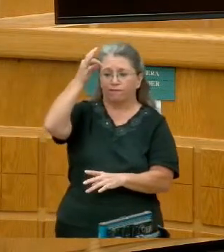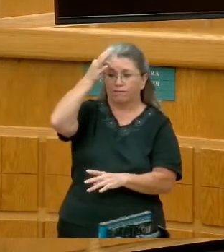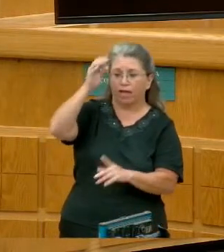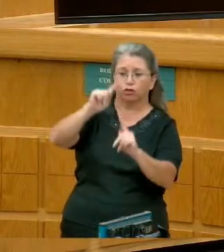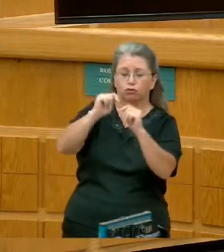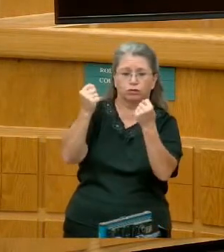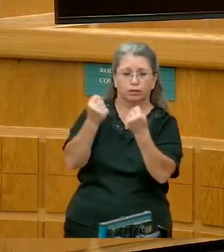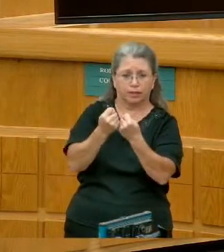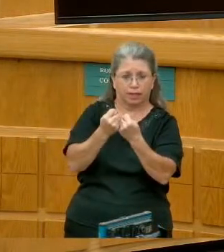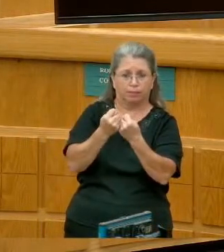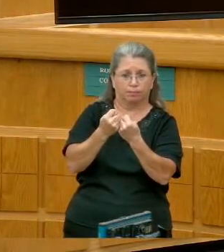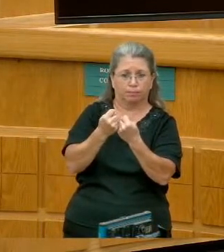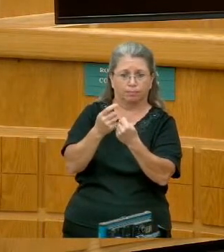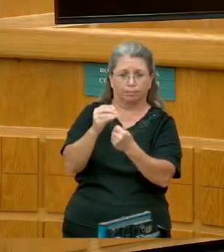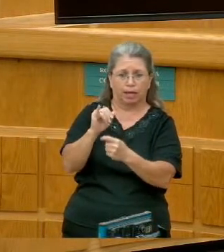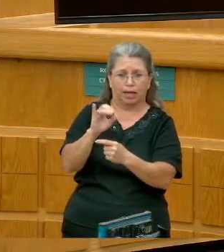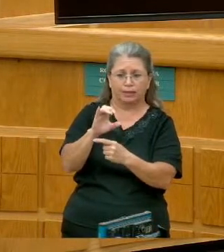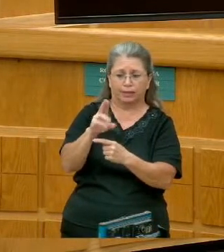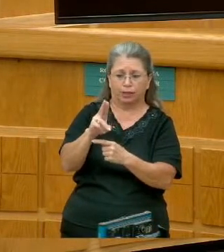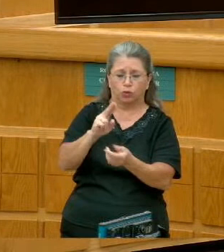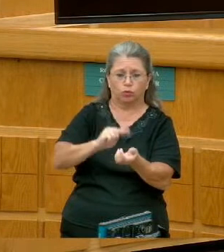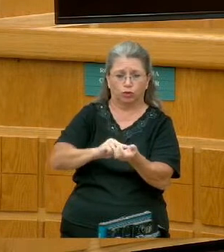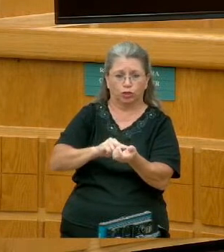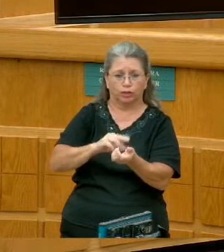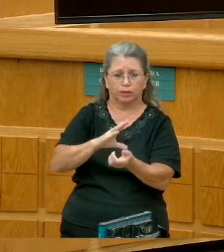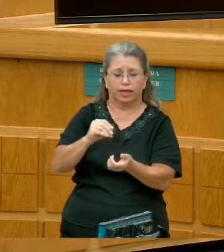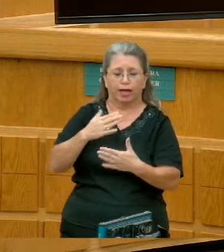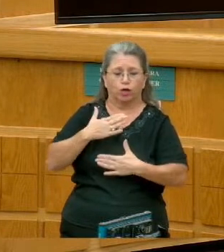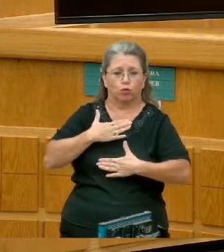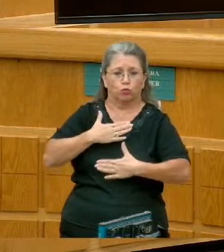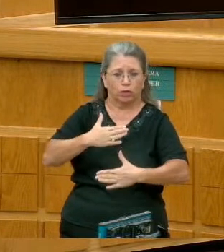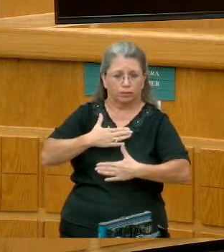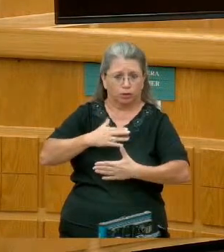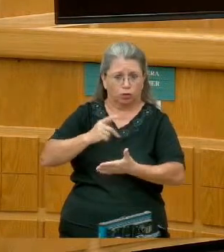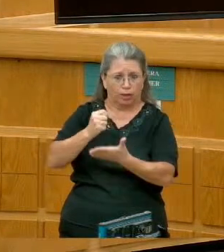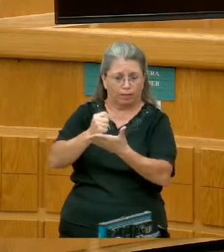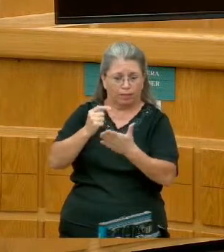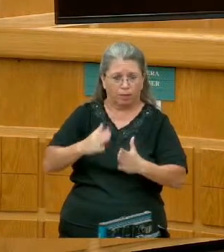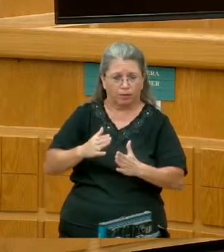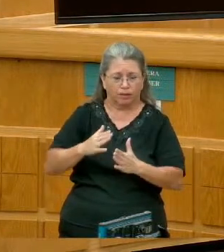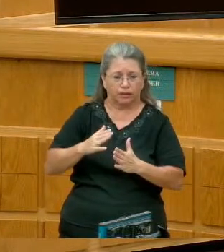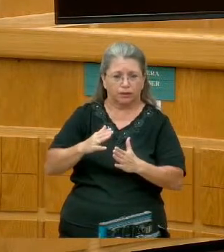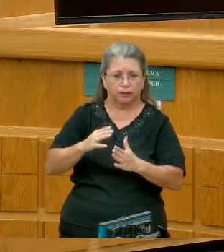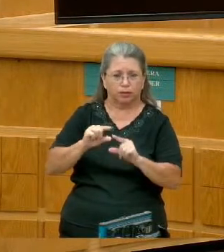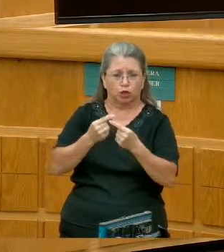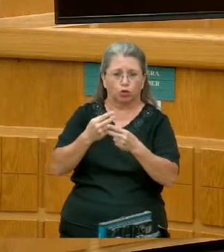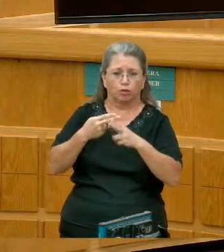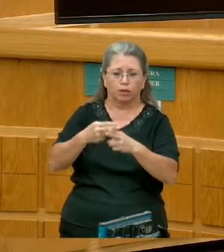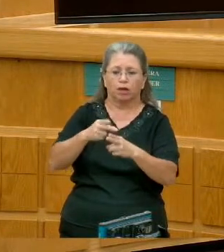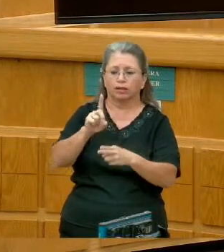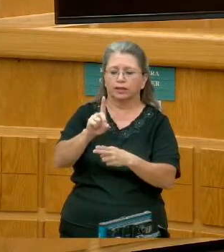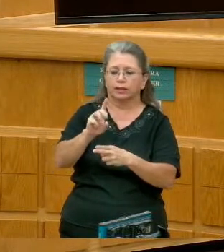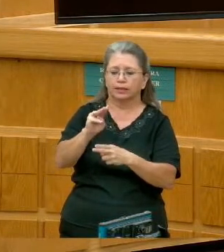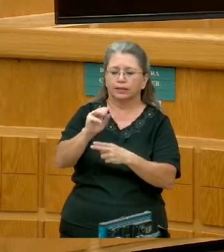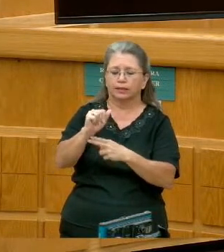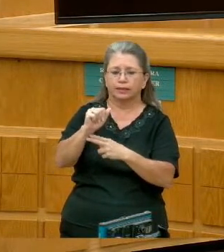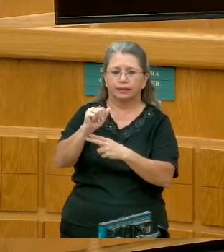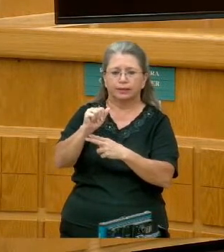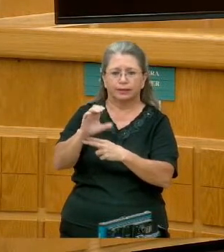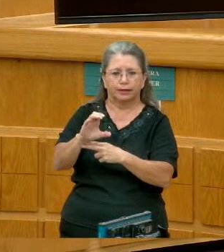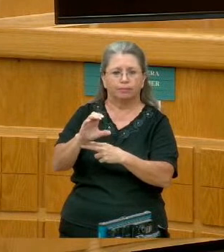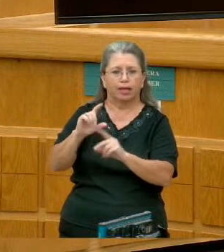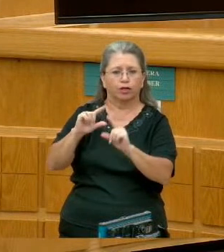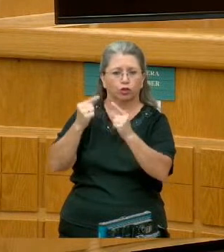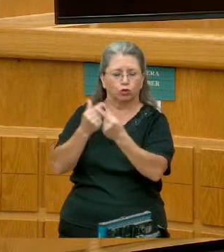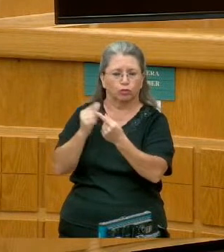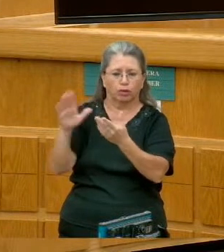nurses and respiratory therapists, a group called a DMAT group, arrived here at Crestes Pond